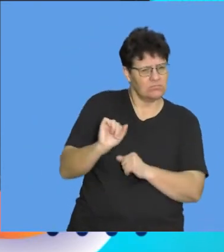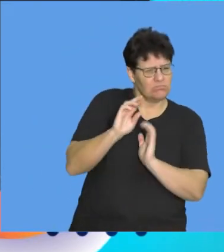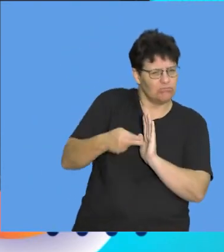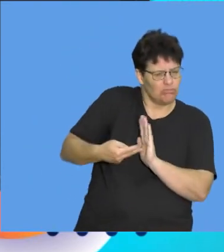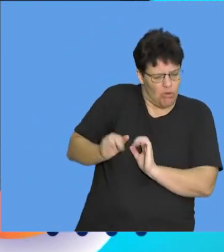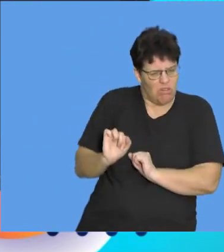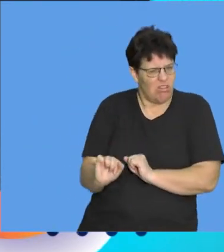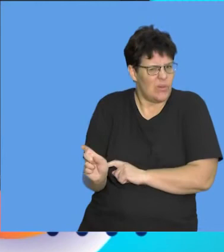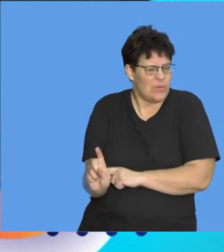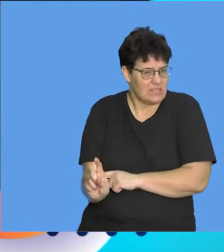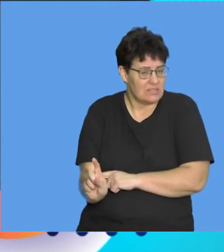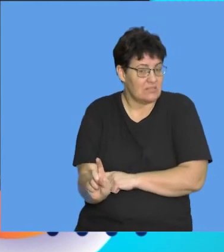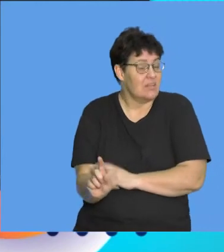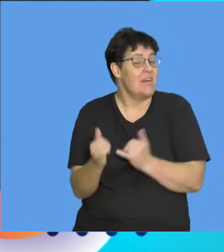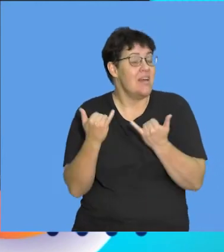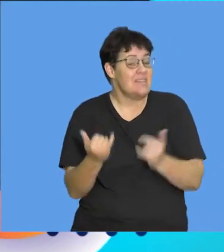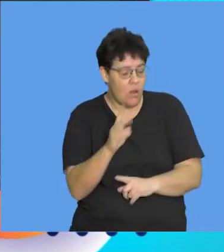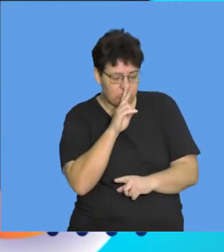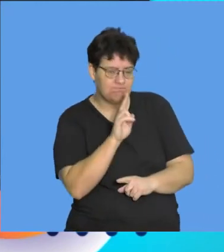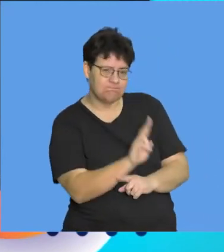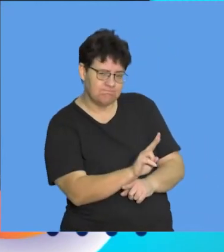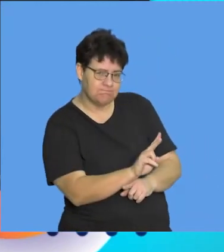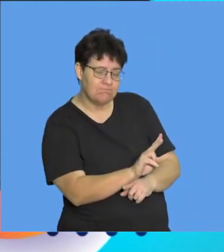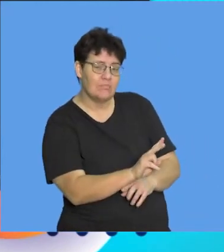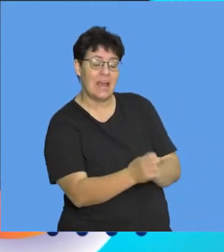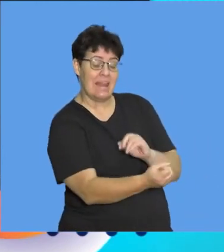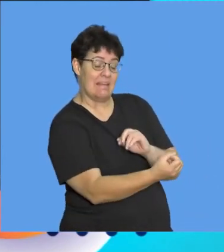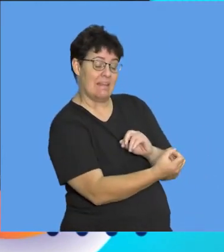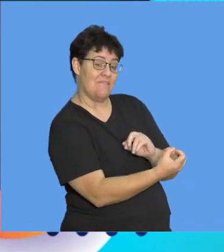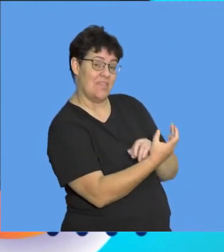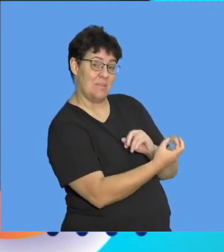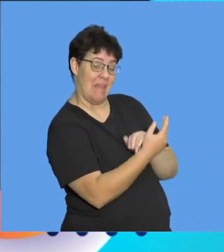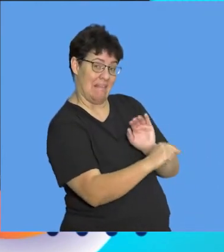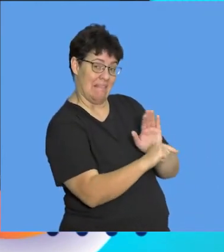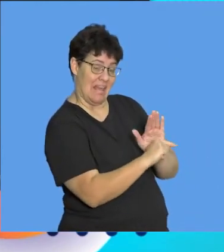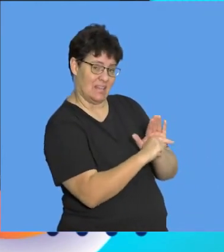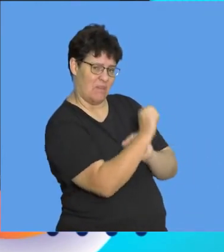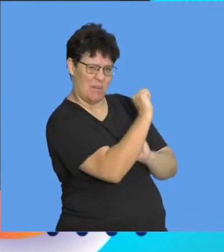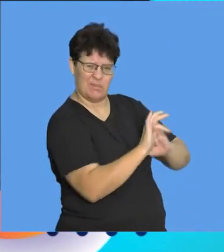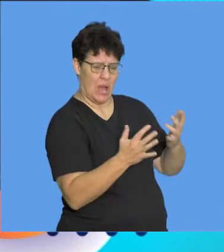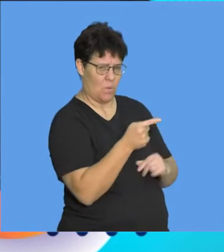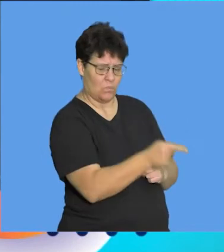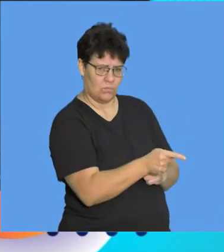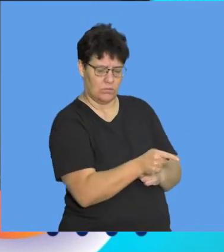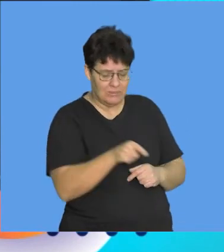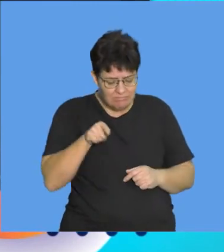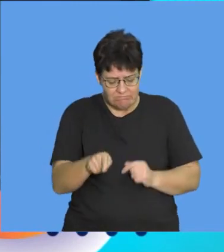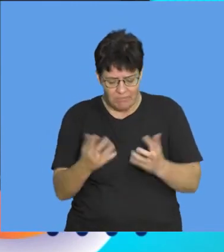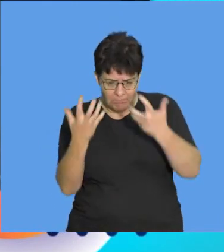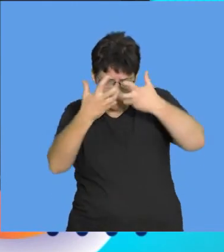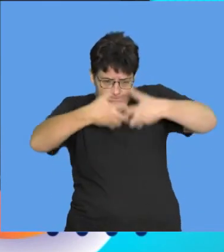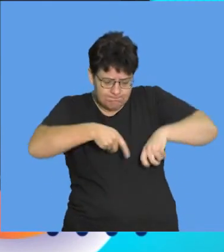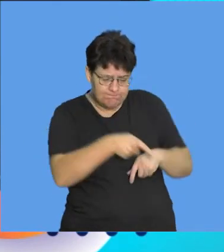roles. Now we're going to try and understand the negative feedback mechanism behind these. Essentially, how do these hormones coordinate their